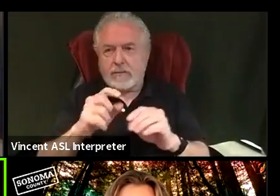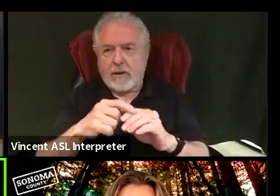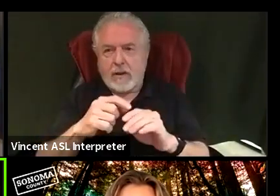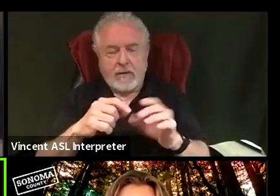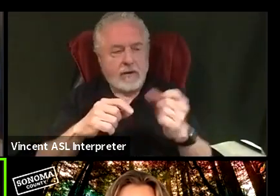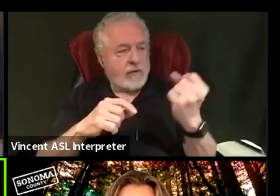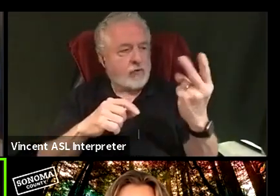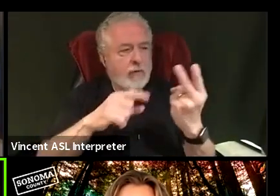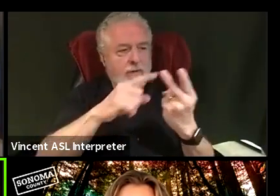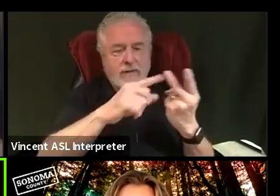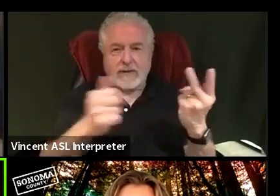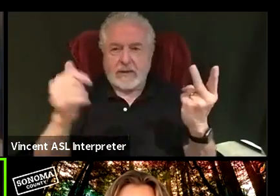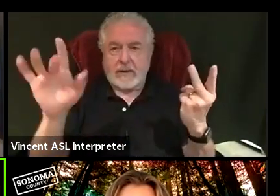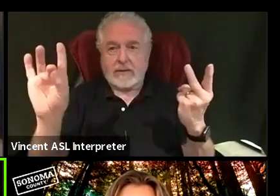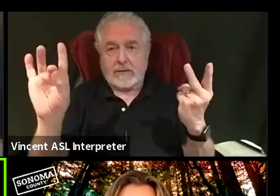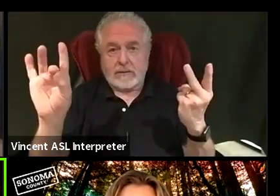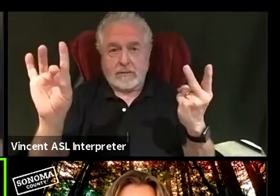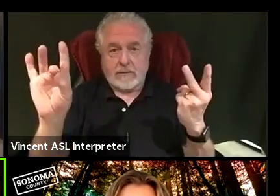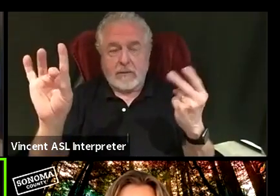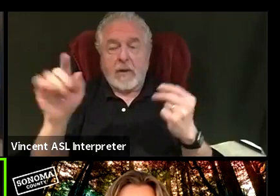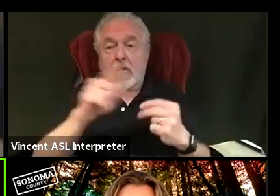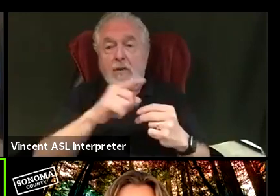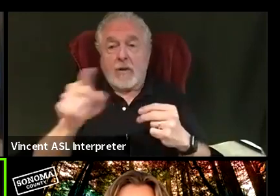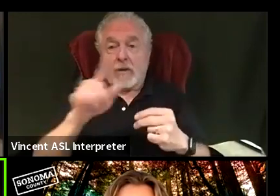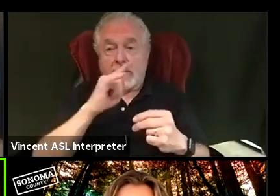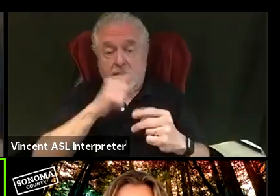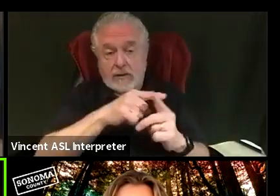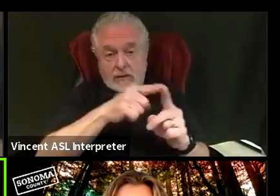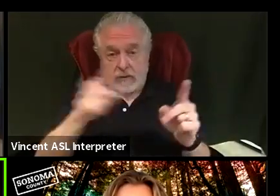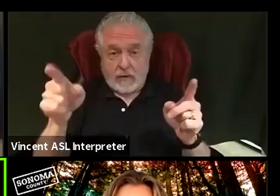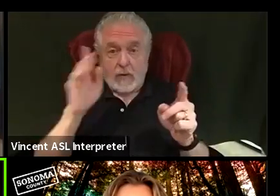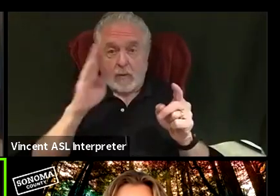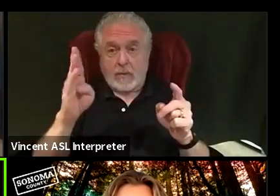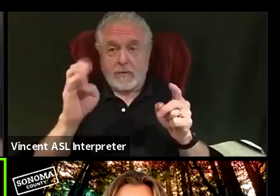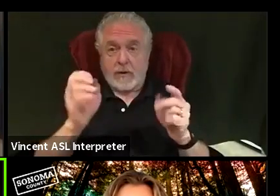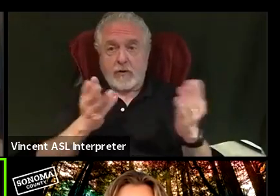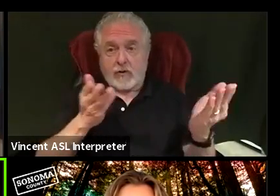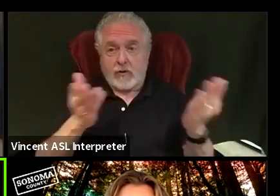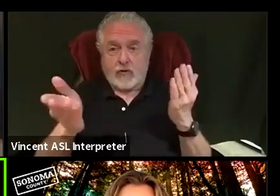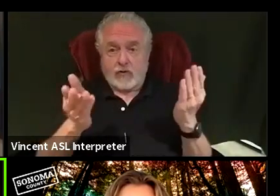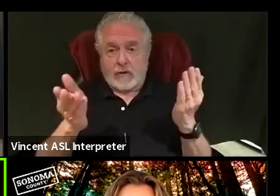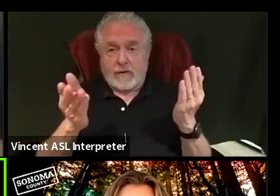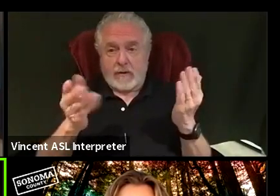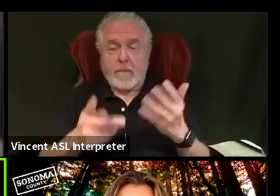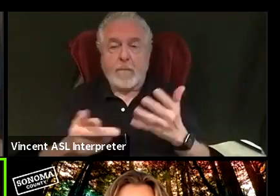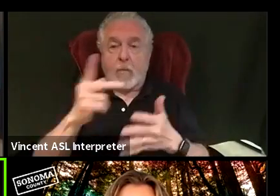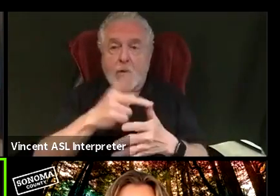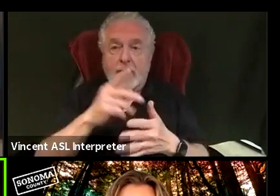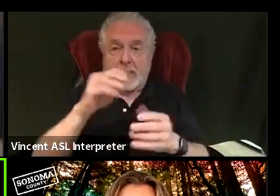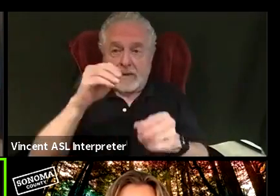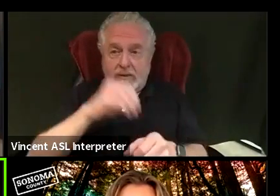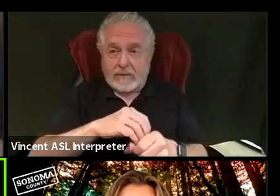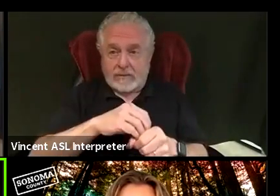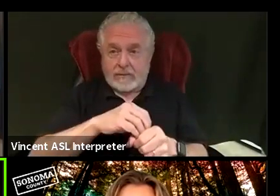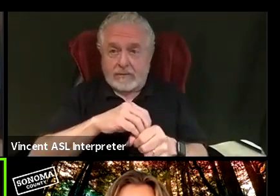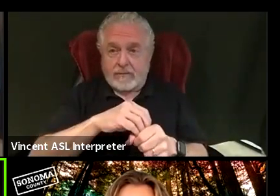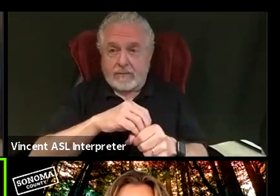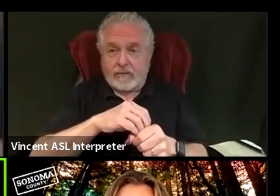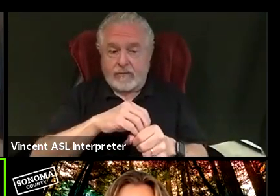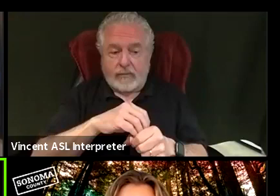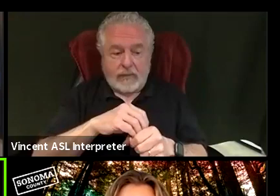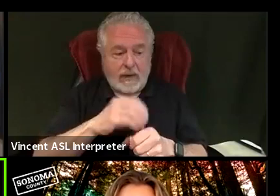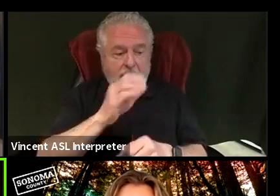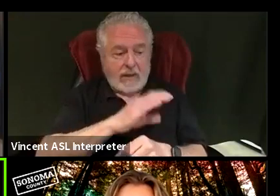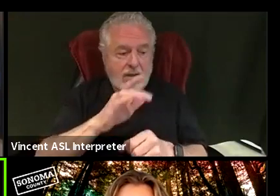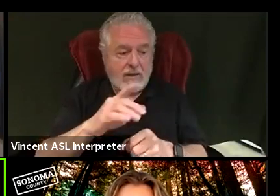between 12 and 18. And those kids will be served primarily in